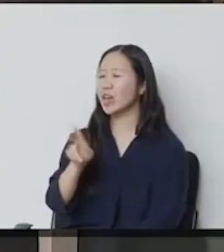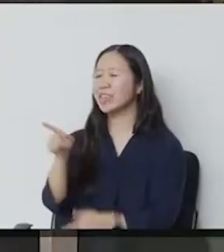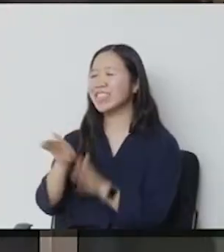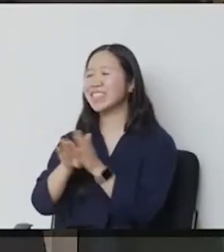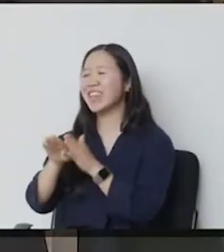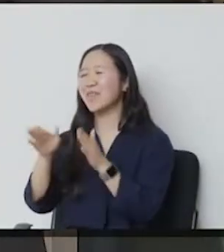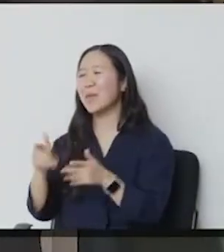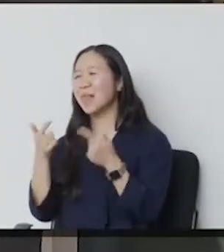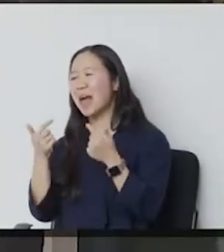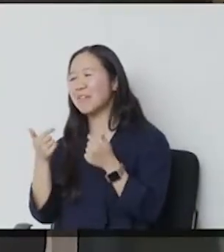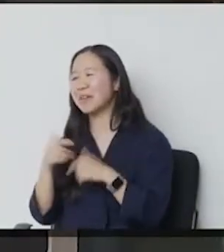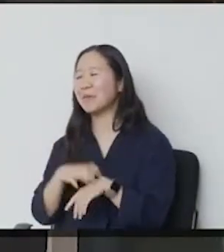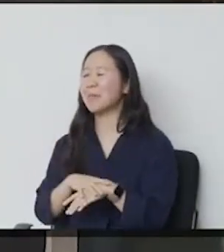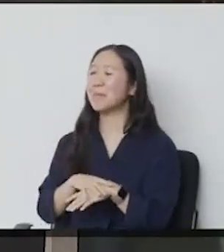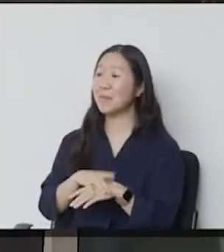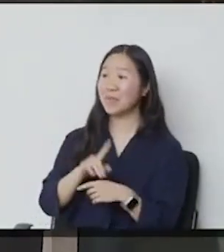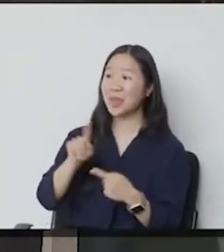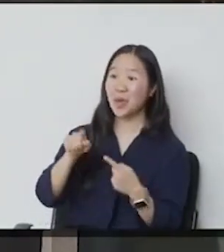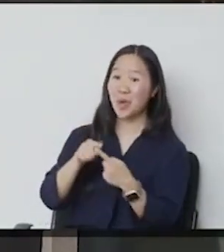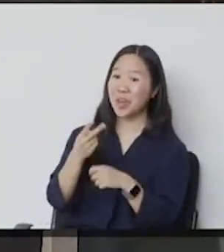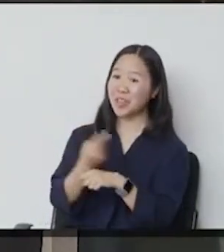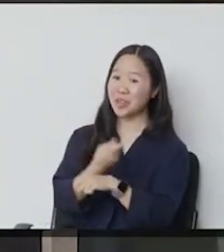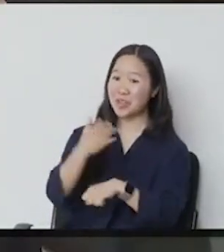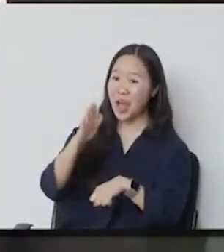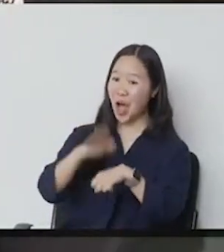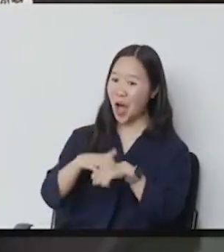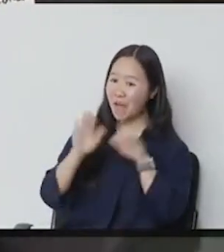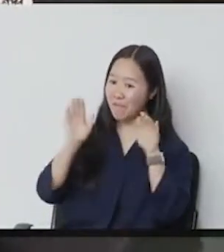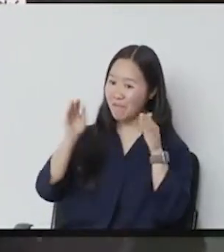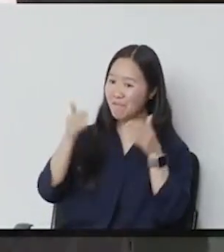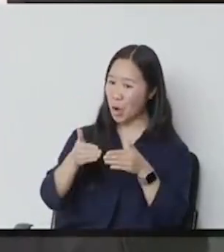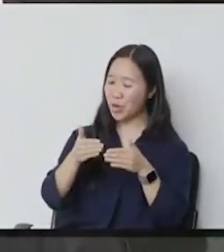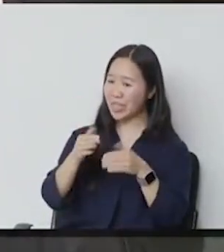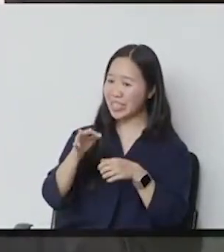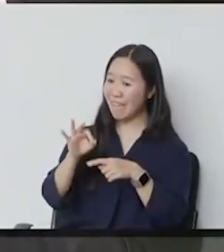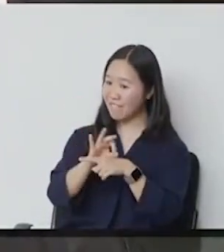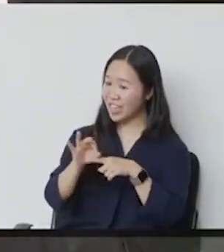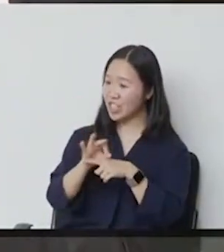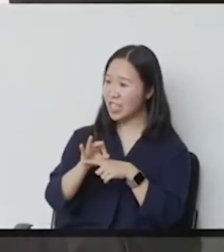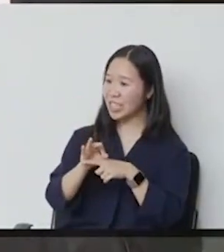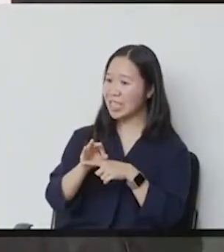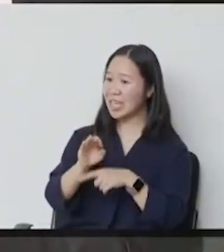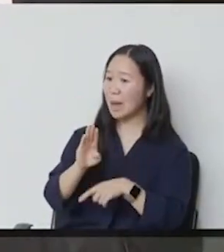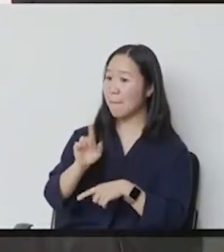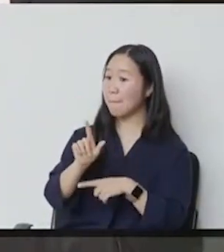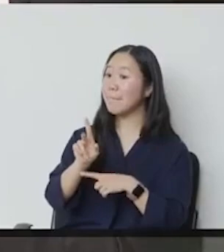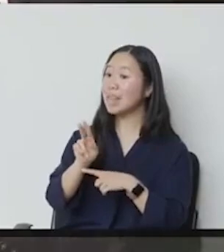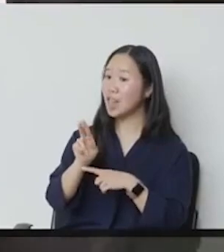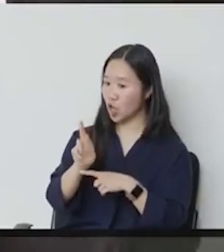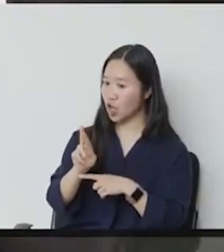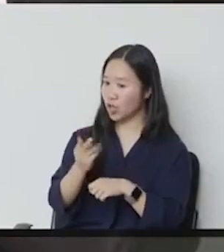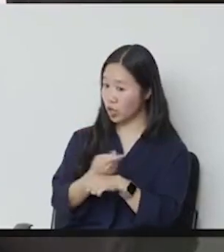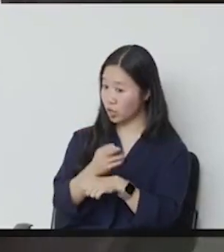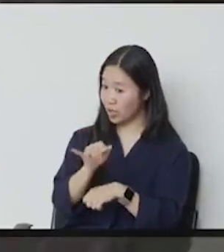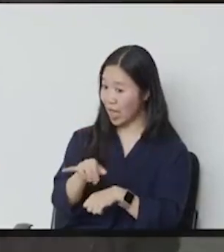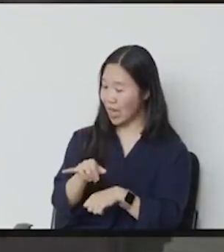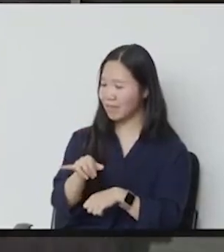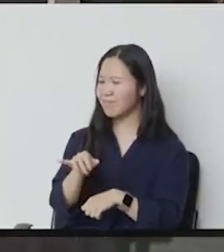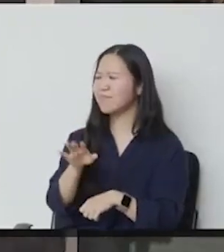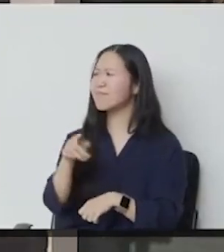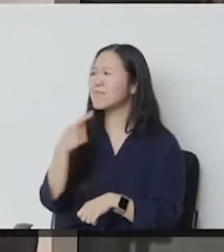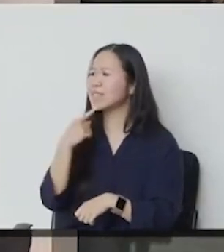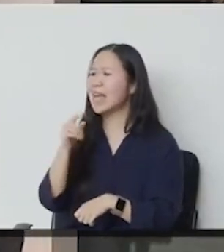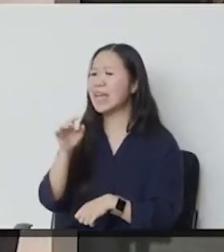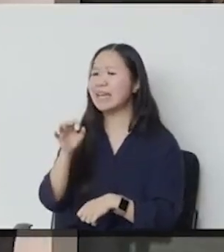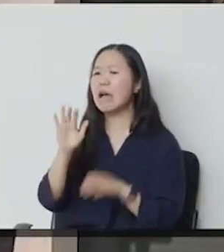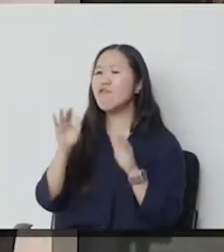you use the on-focus function and you call blur, what's happening is you're just saying, okay, focus, get